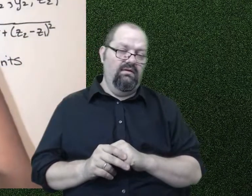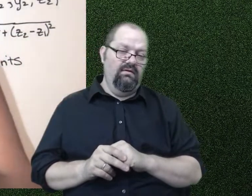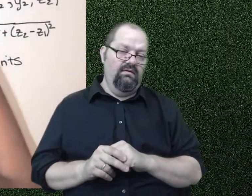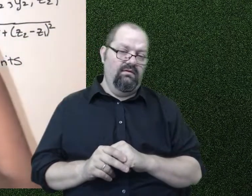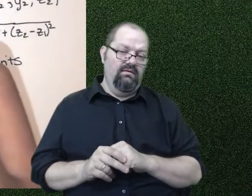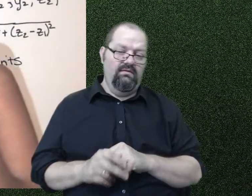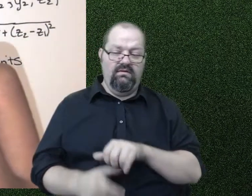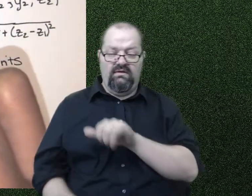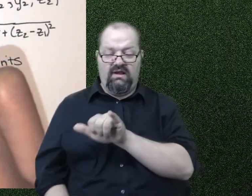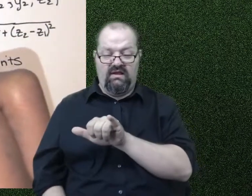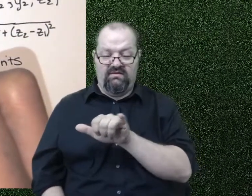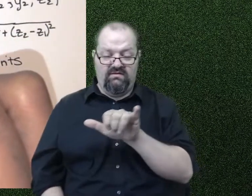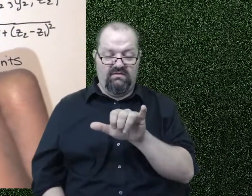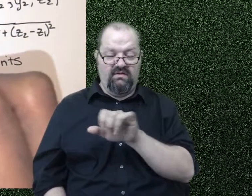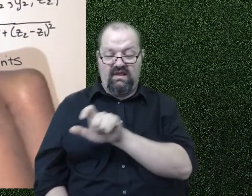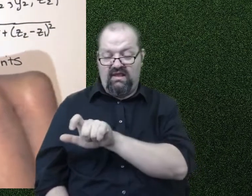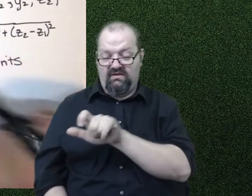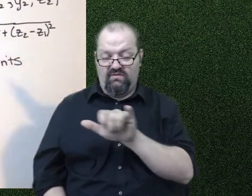x, y, z,